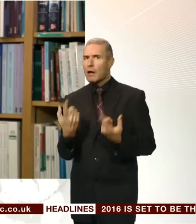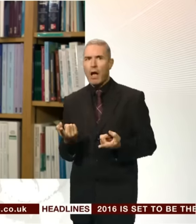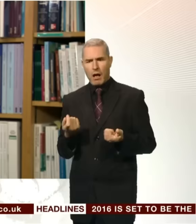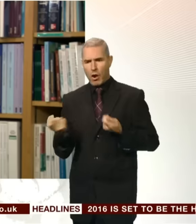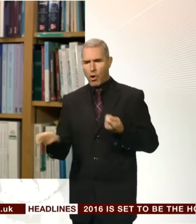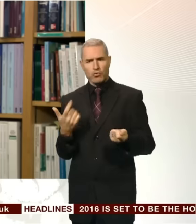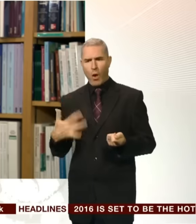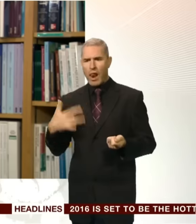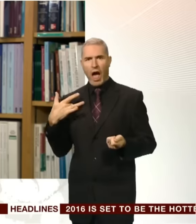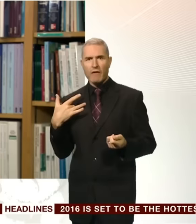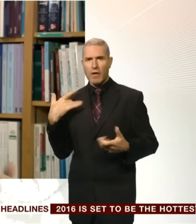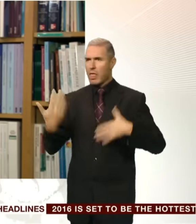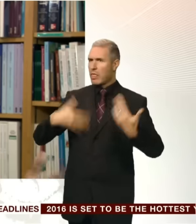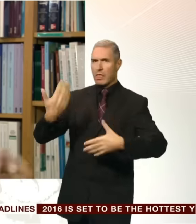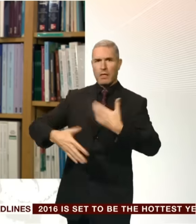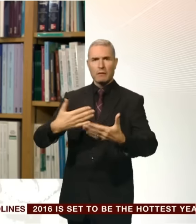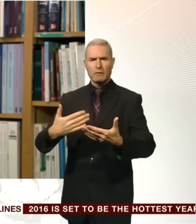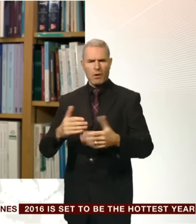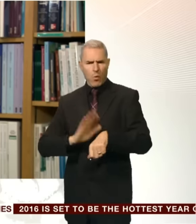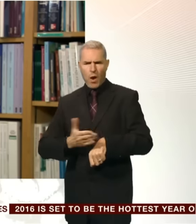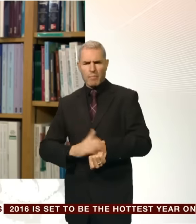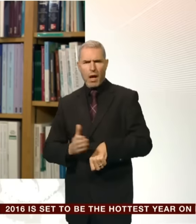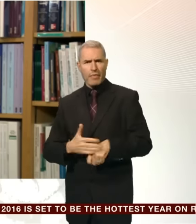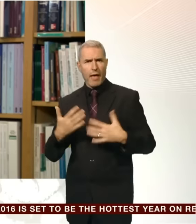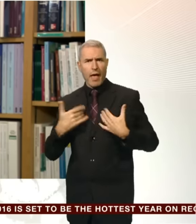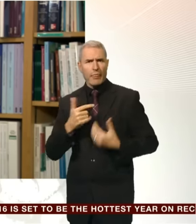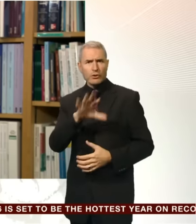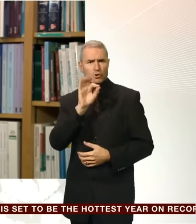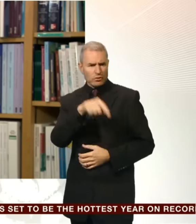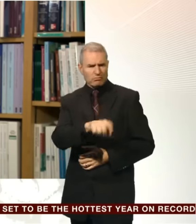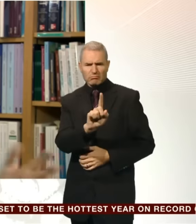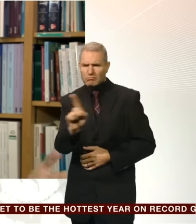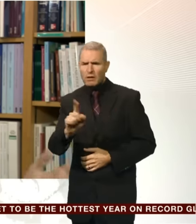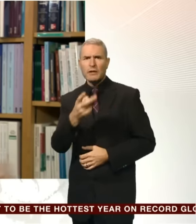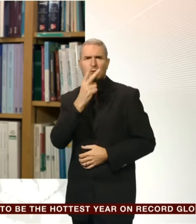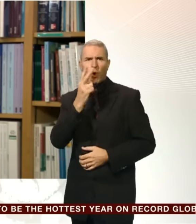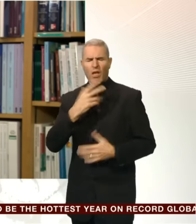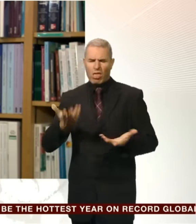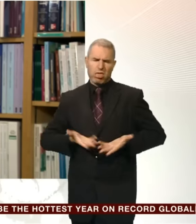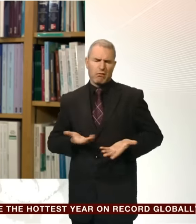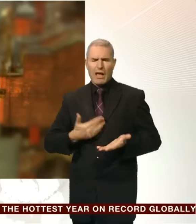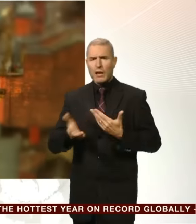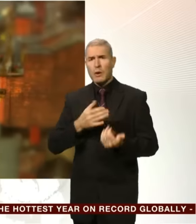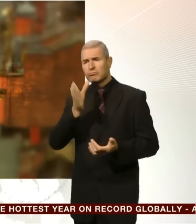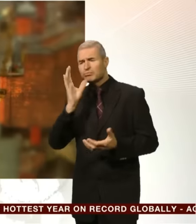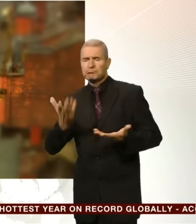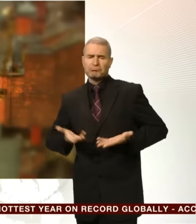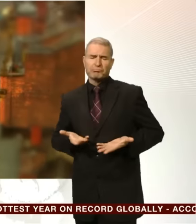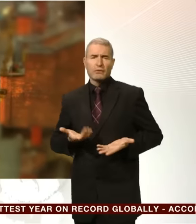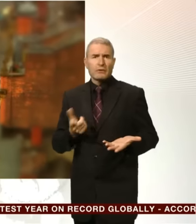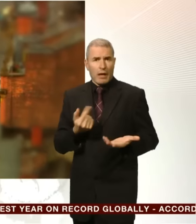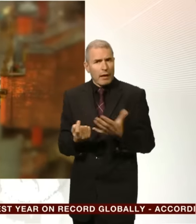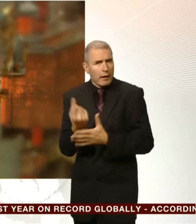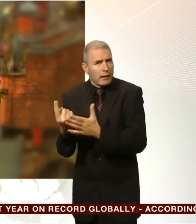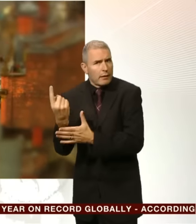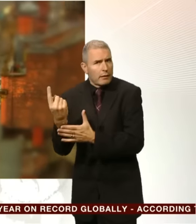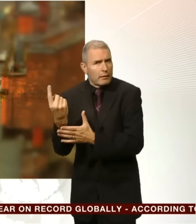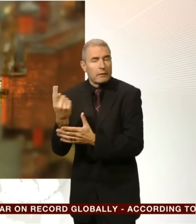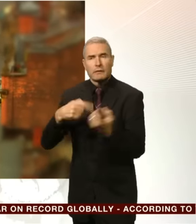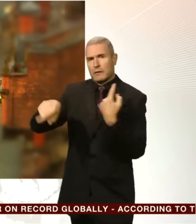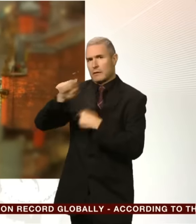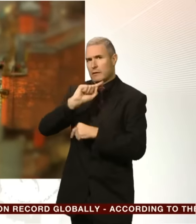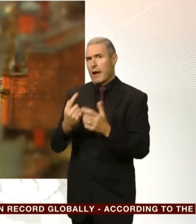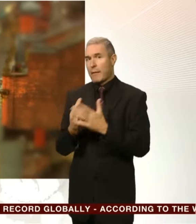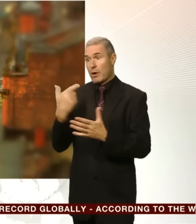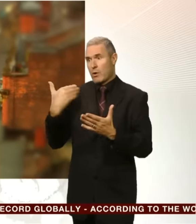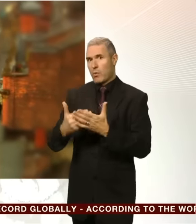control their lives, why should they bother making the healthy choices about non-smoking and healthy eating? More of us than ever before